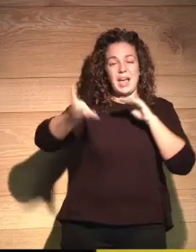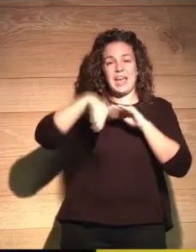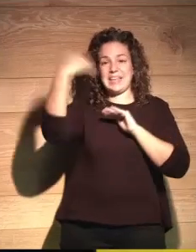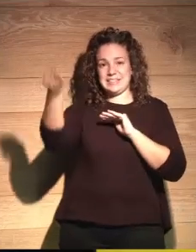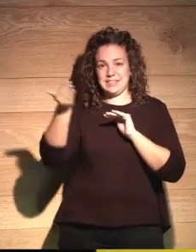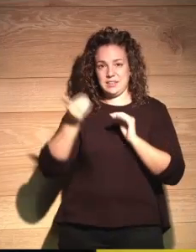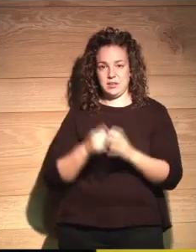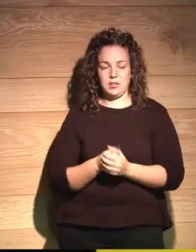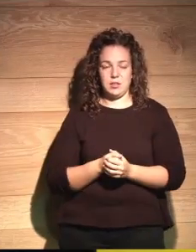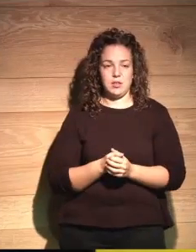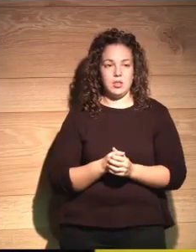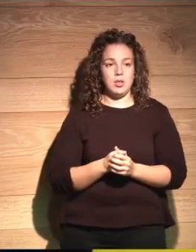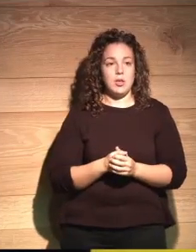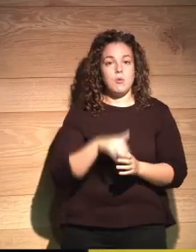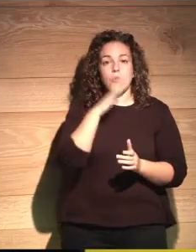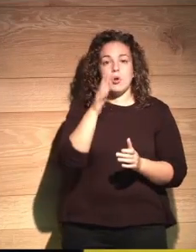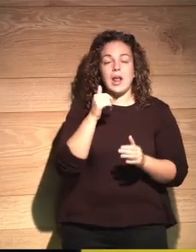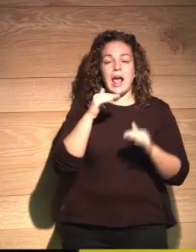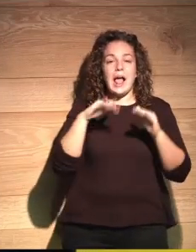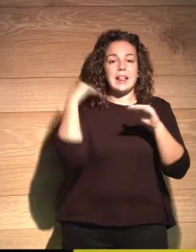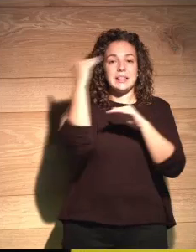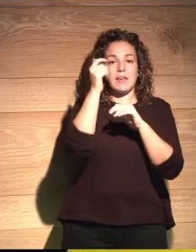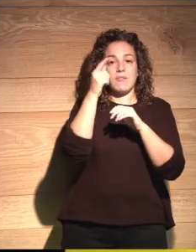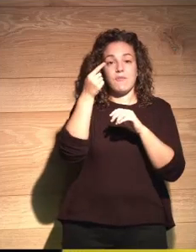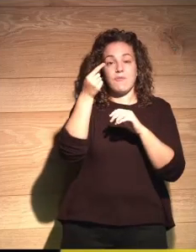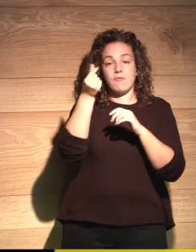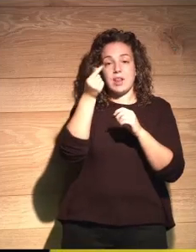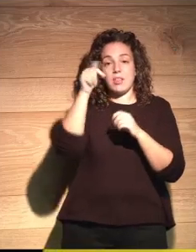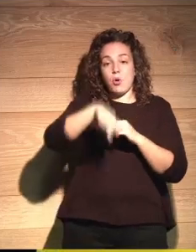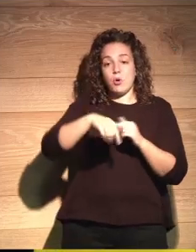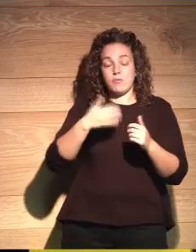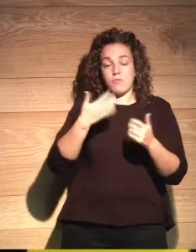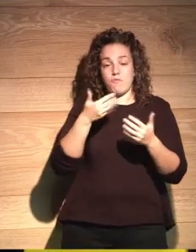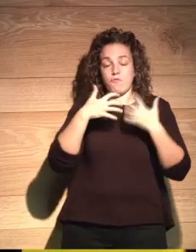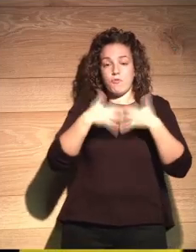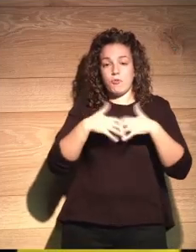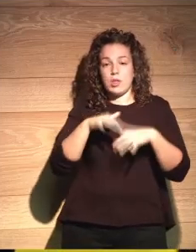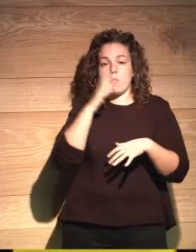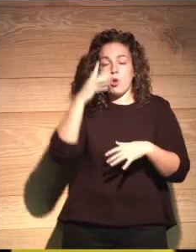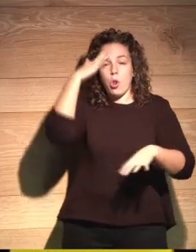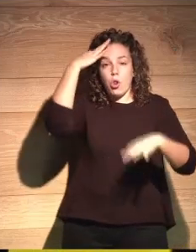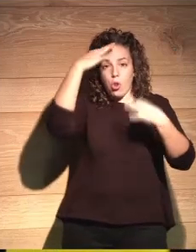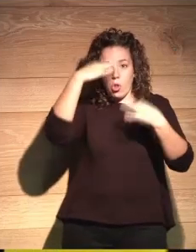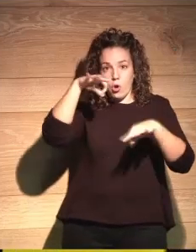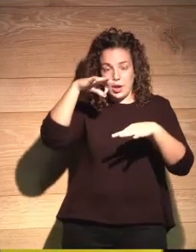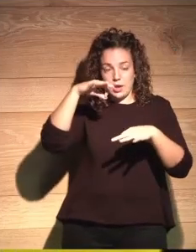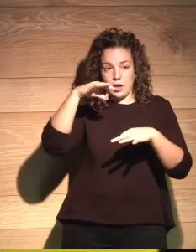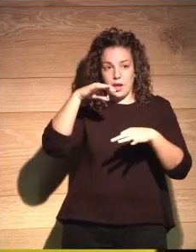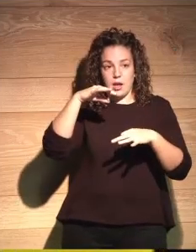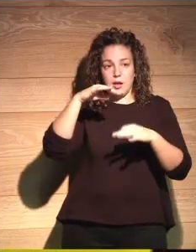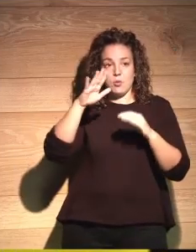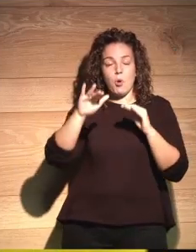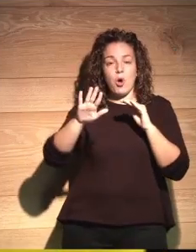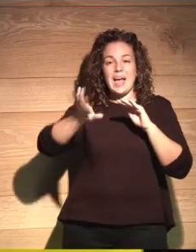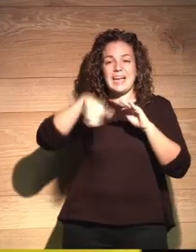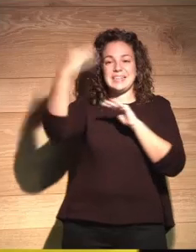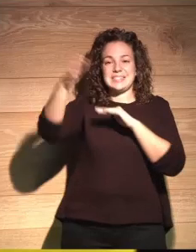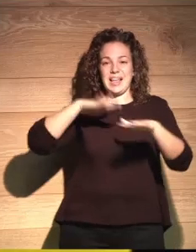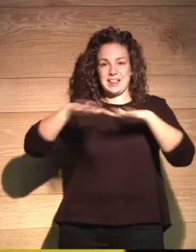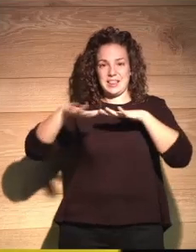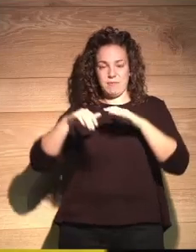rise of absolutely extractive logics. High finances today work with